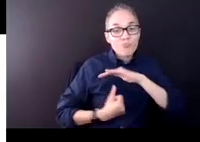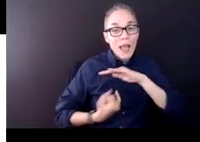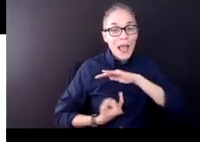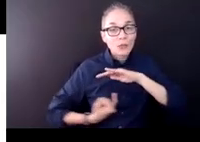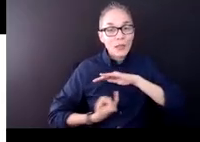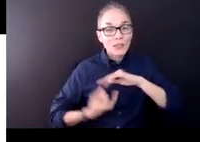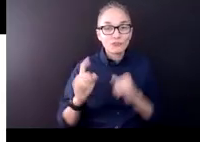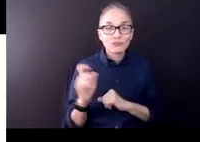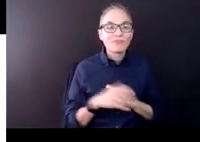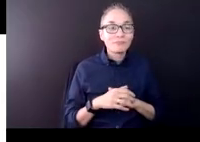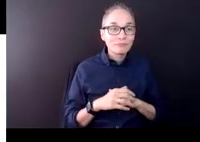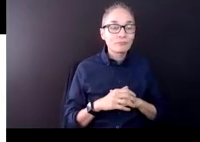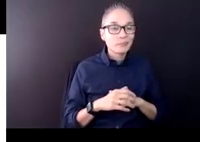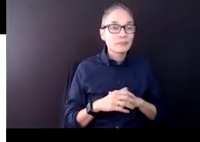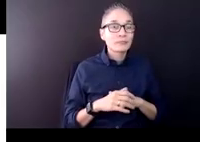you want, or